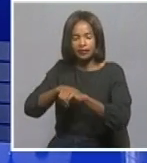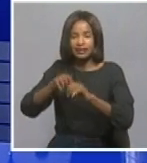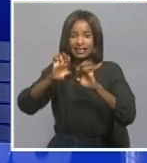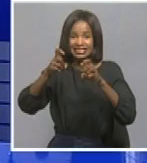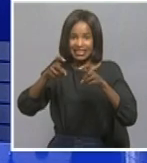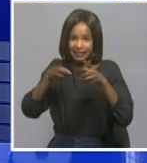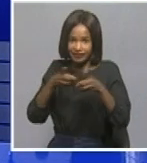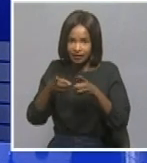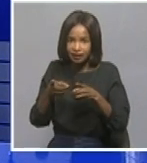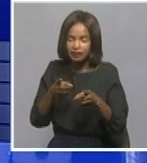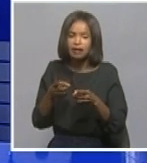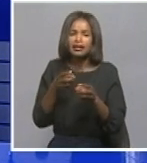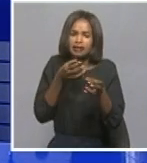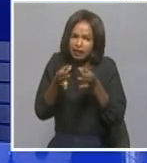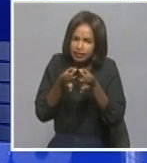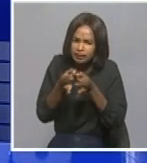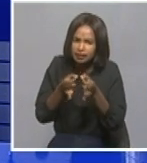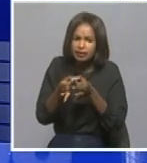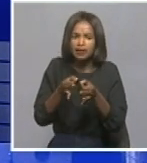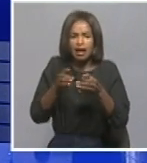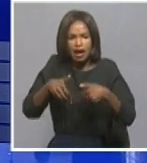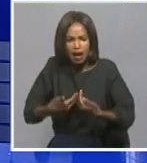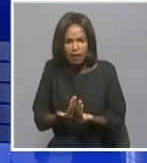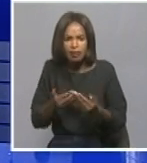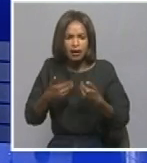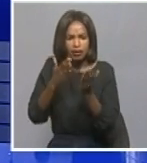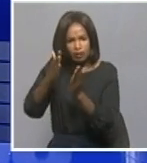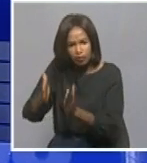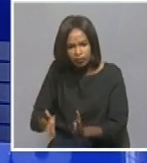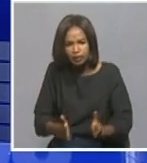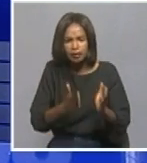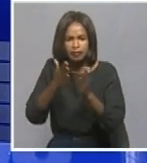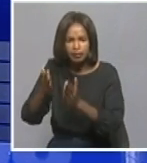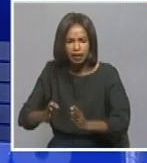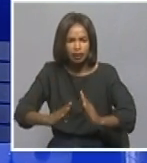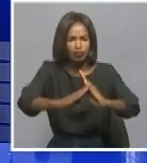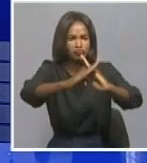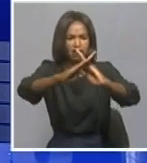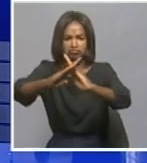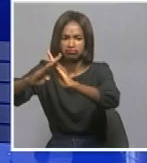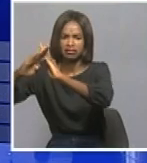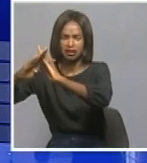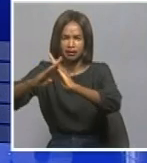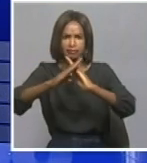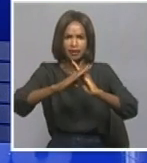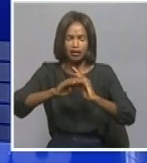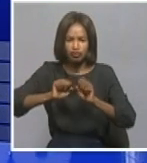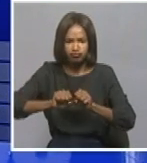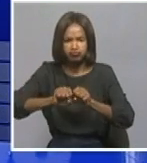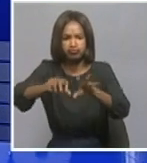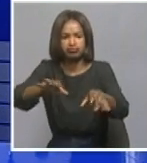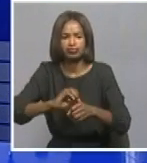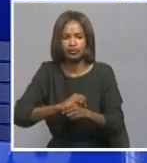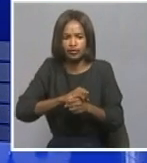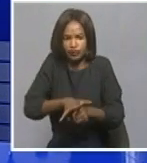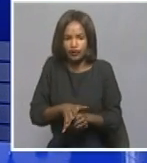Executive Director, Etienne Maritz, just talking to us and giving us a brief outline on what the current measures that have been put in place specifically by